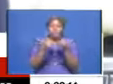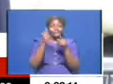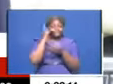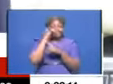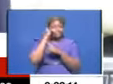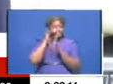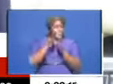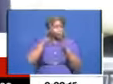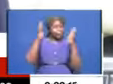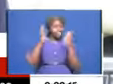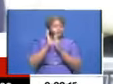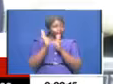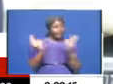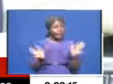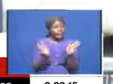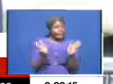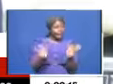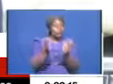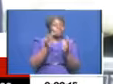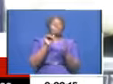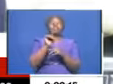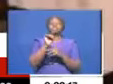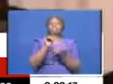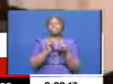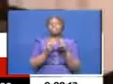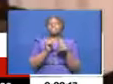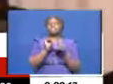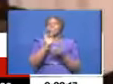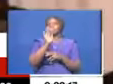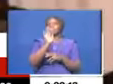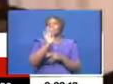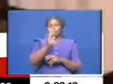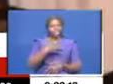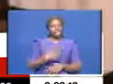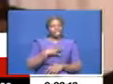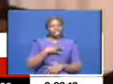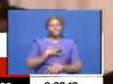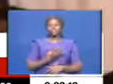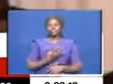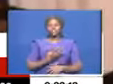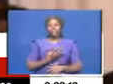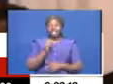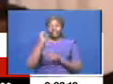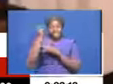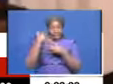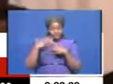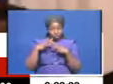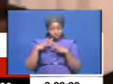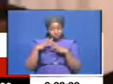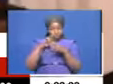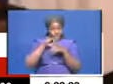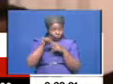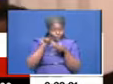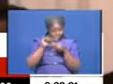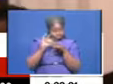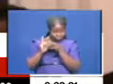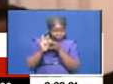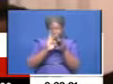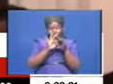motivation will remain with your visit. When Kenyans come together and